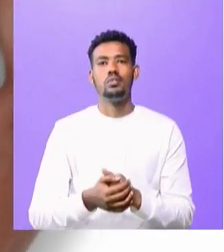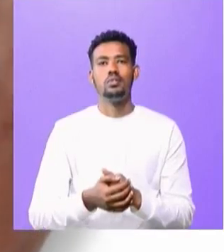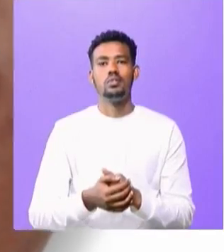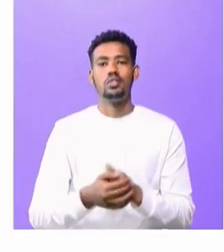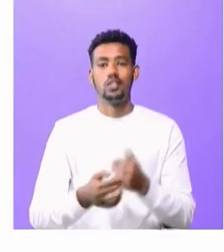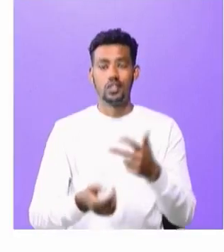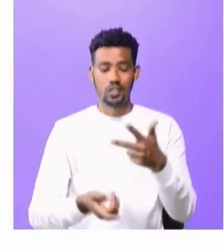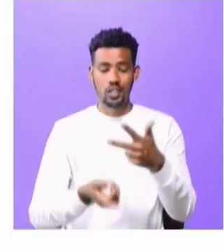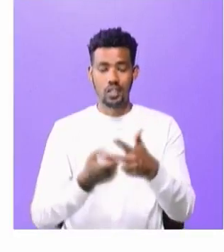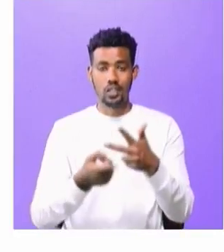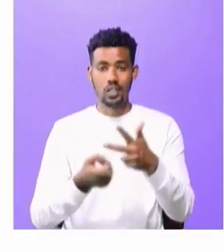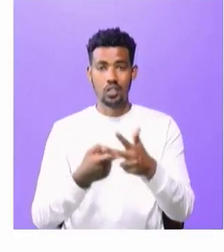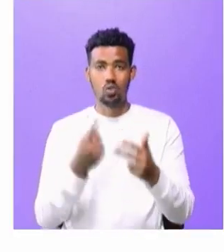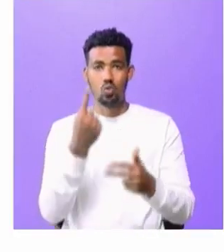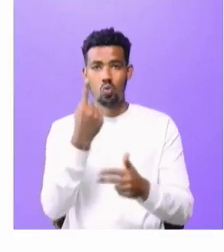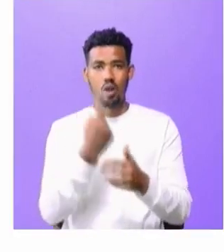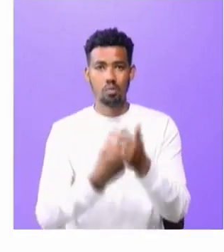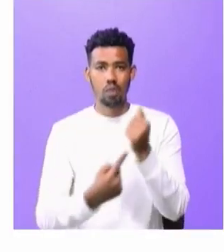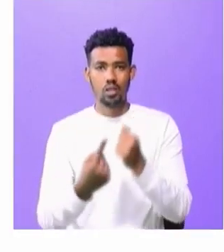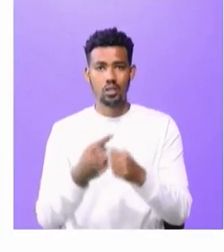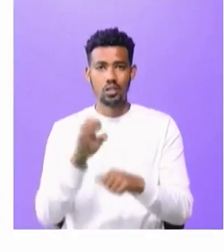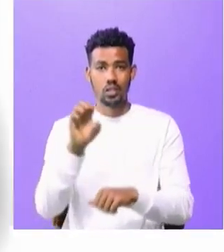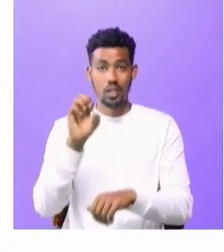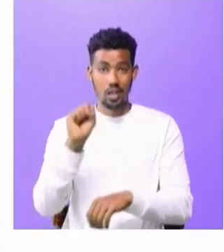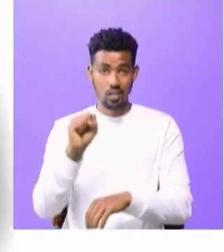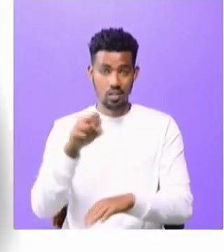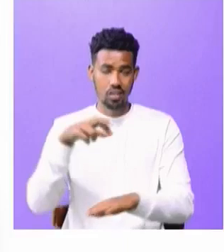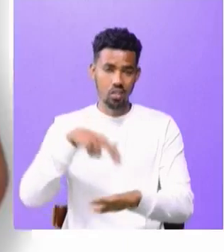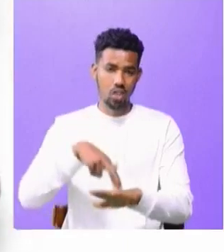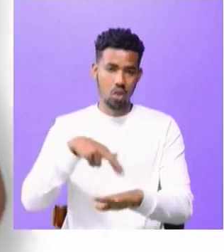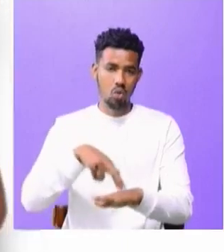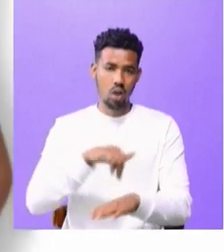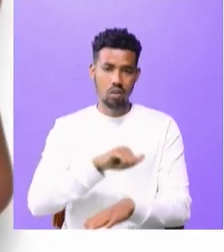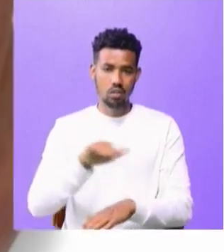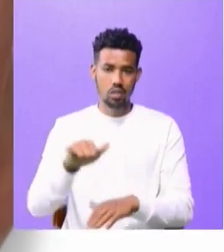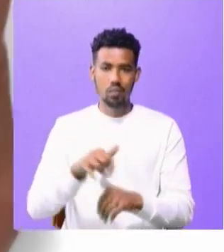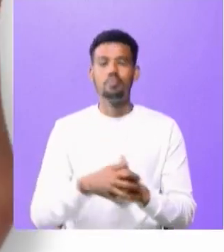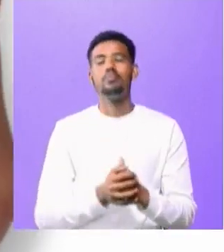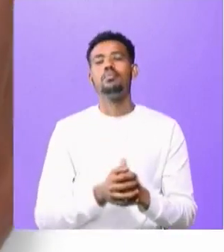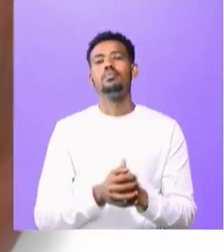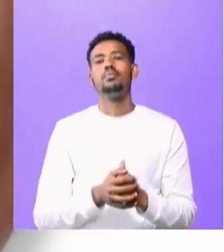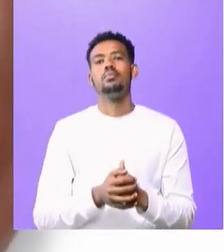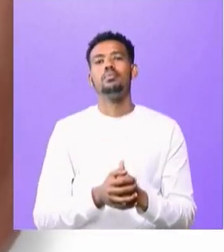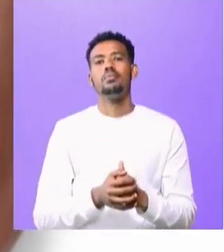The third one, 1 bus, many buses, also regular.